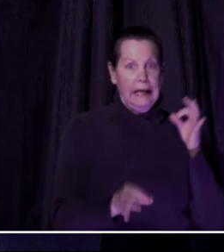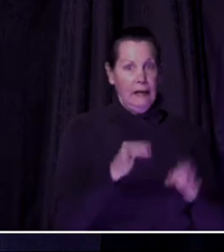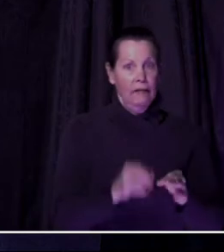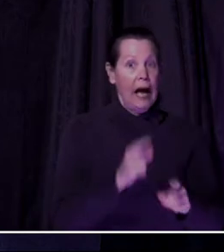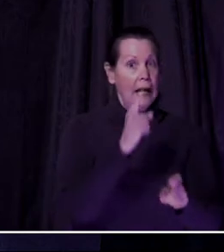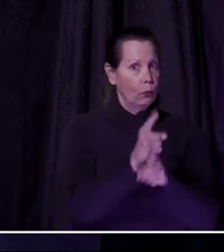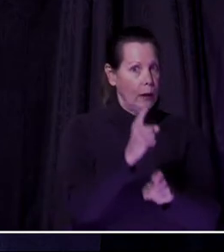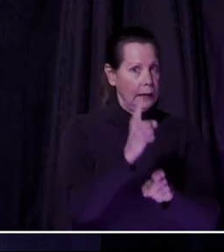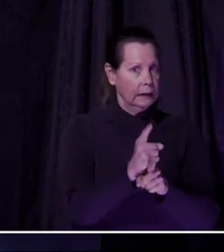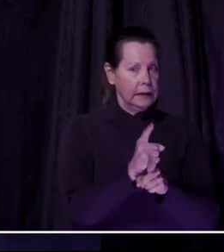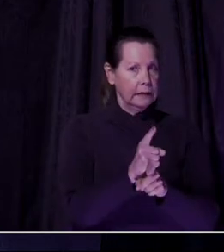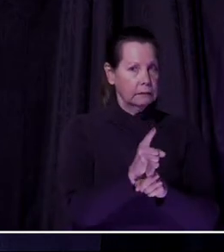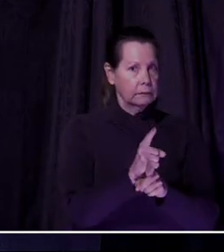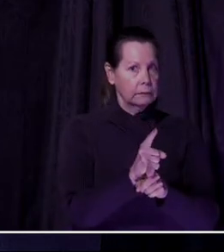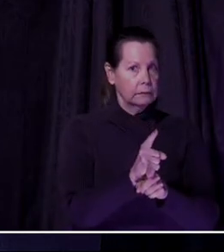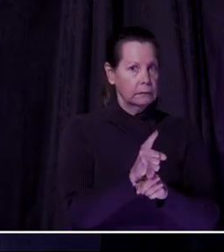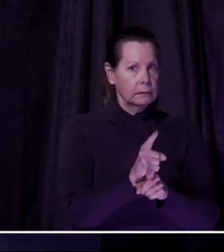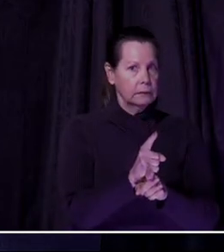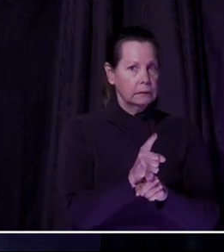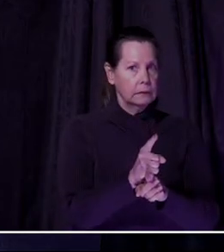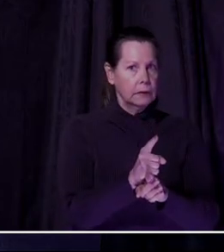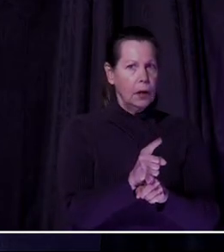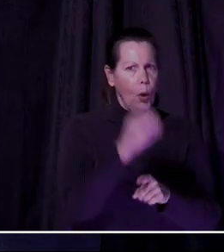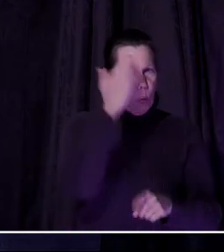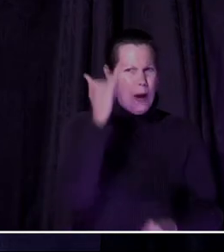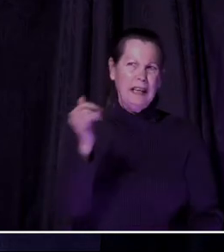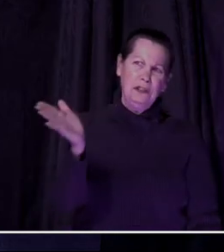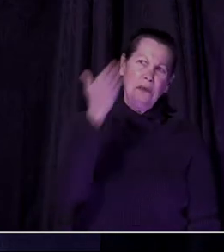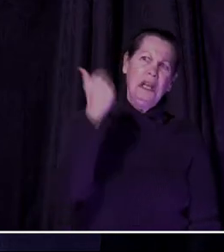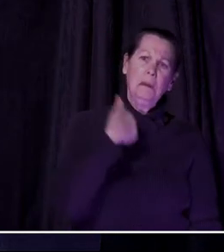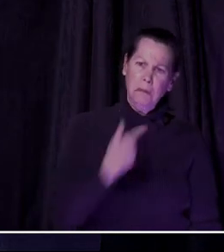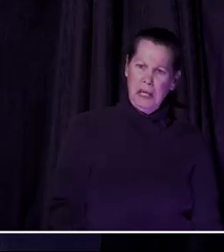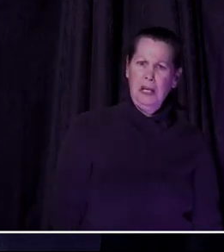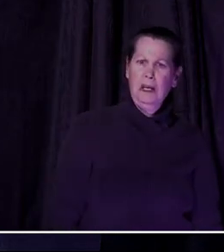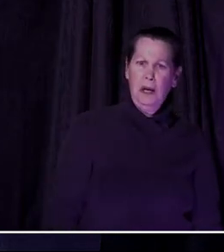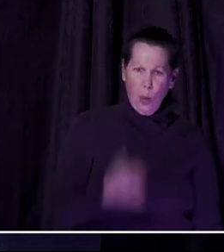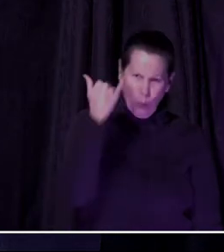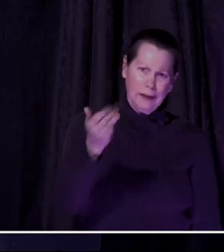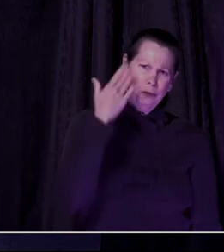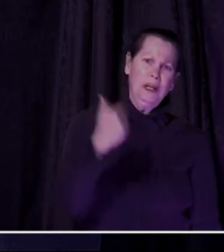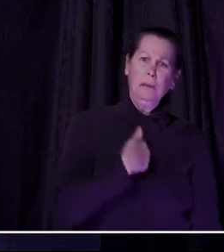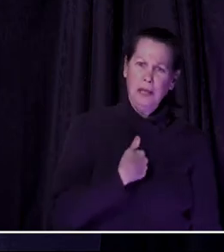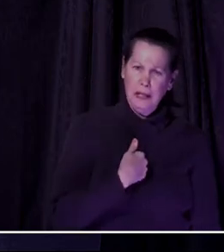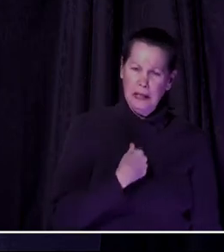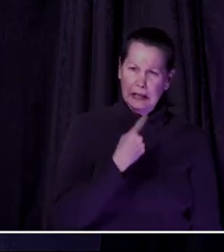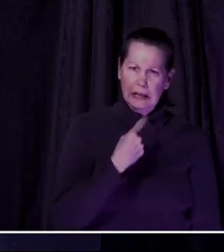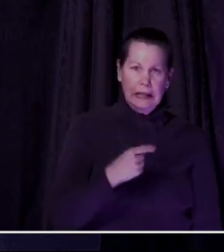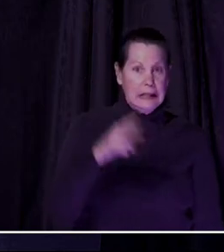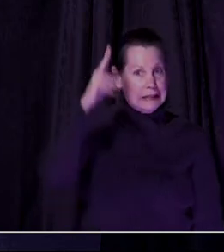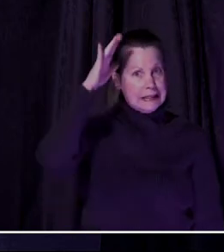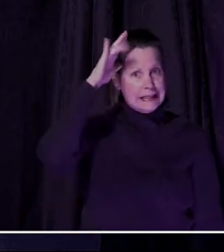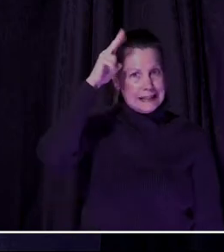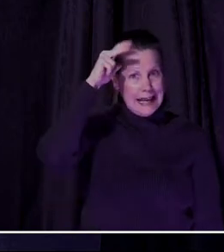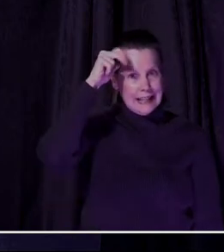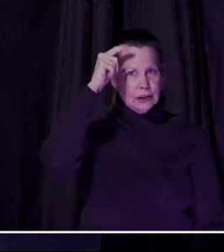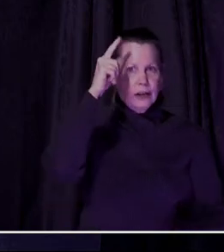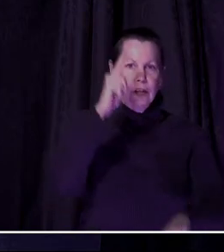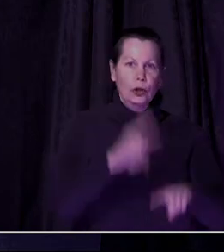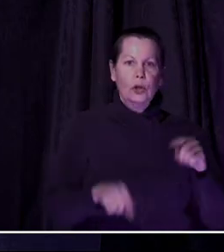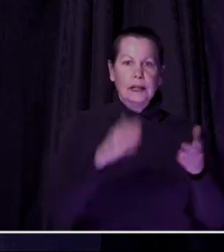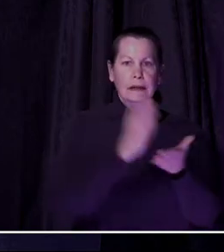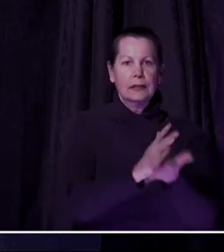rightly, why did you hit me, man? Why did you hit me? Listen, Satan couldn't stop Jesus